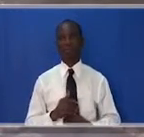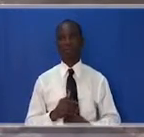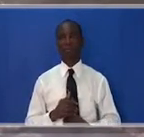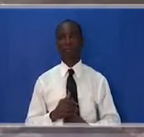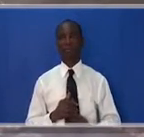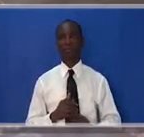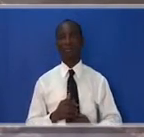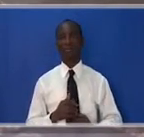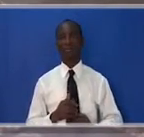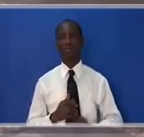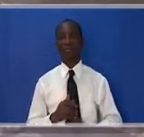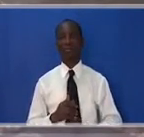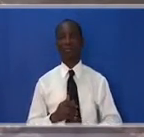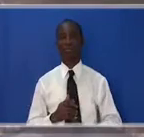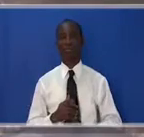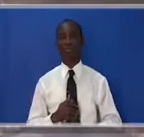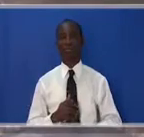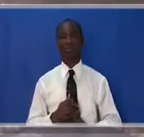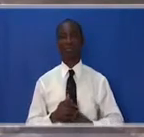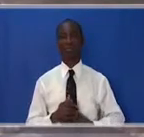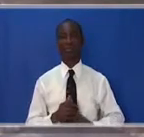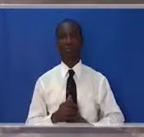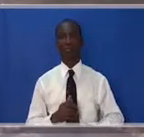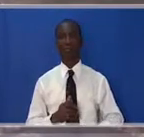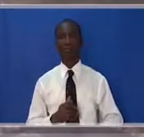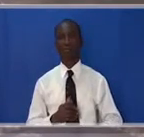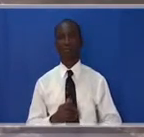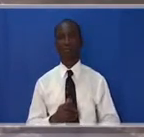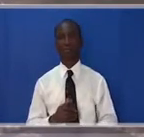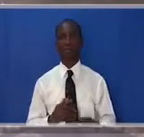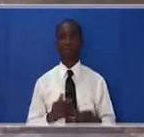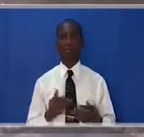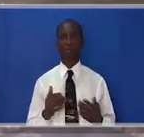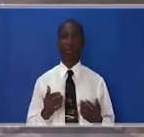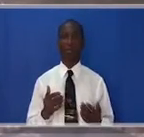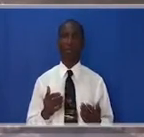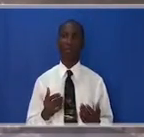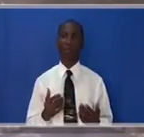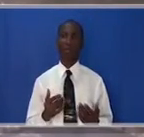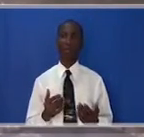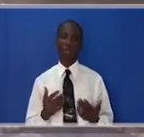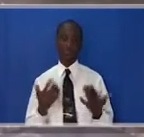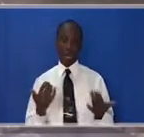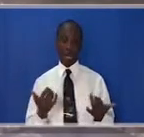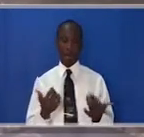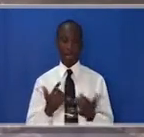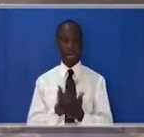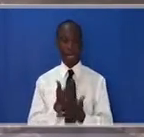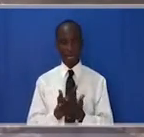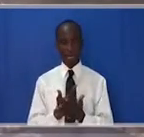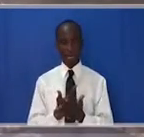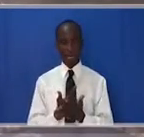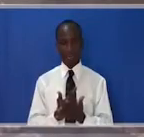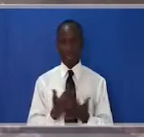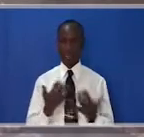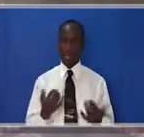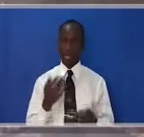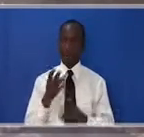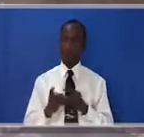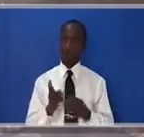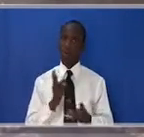Sinai, the law of Moses. He had no problem. But in Ghana, we have people, in the world, we have people